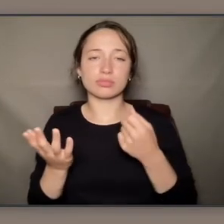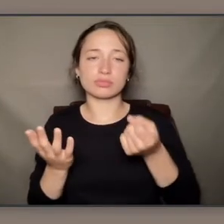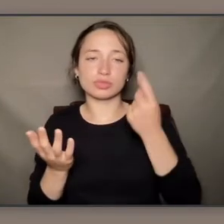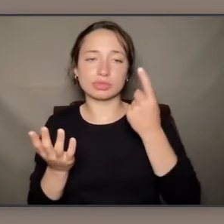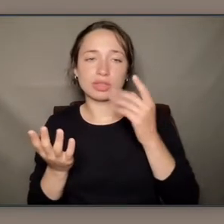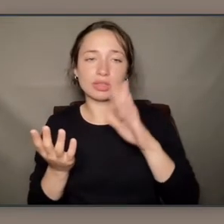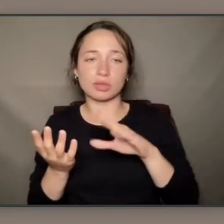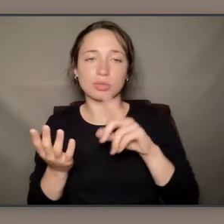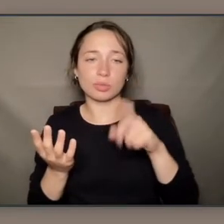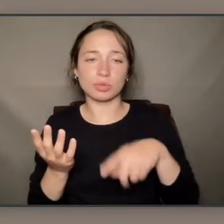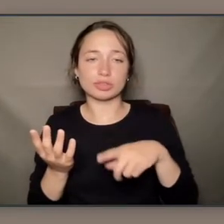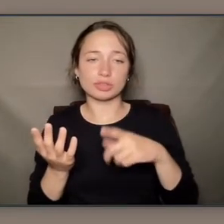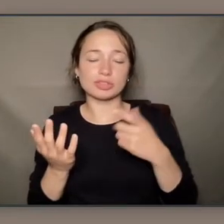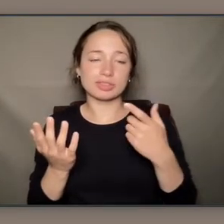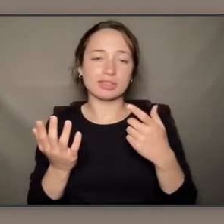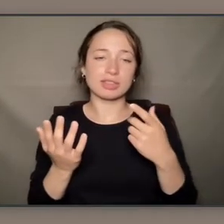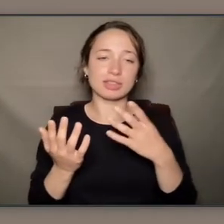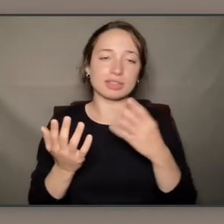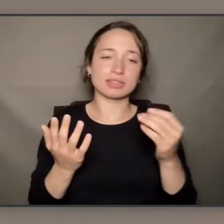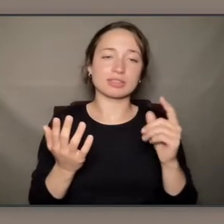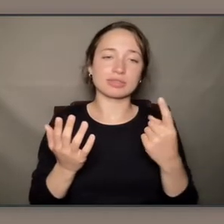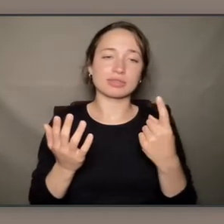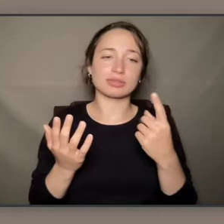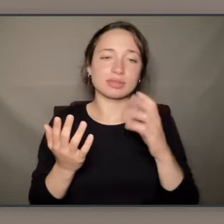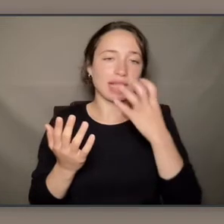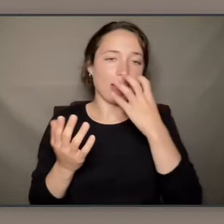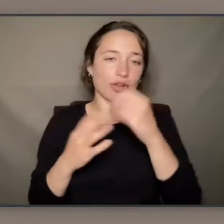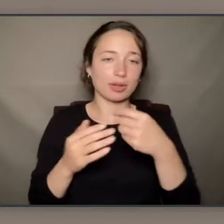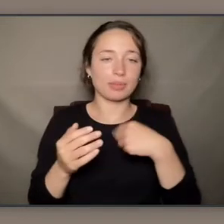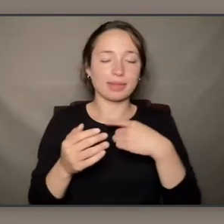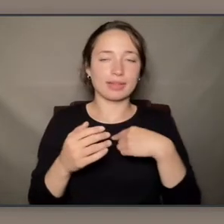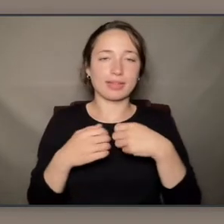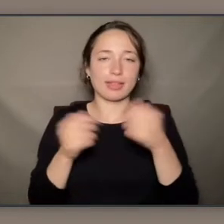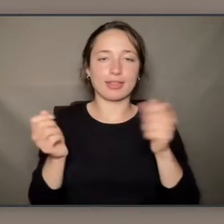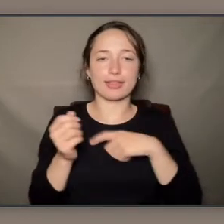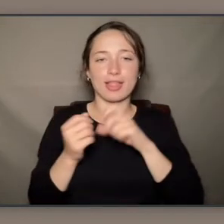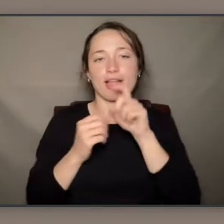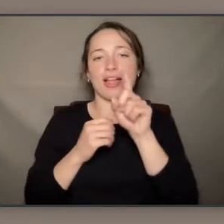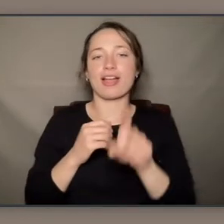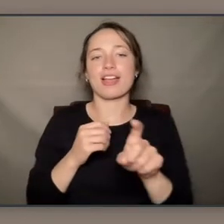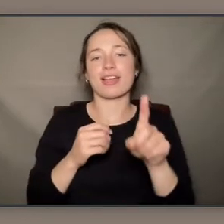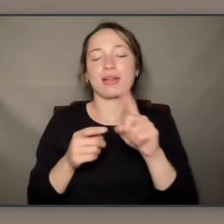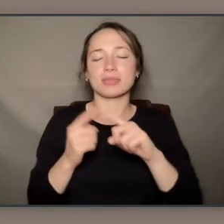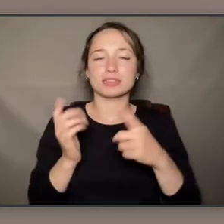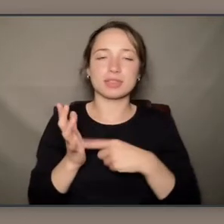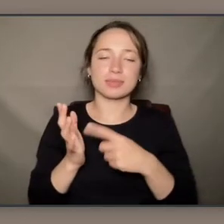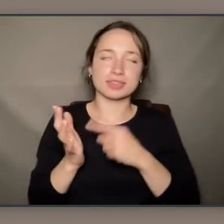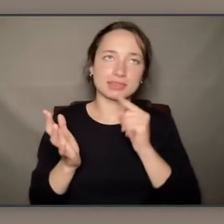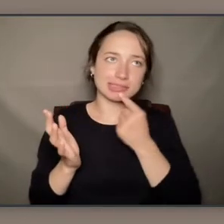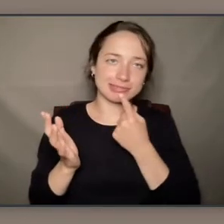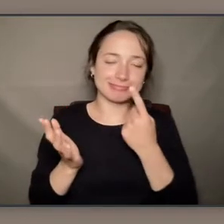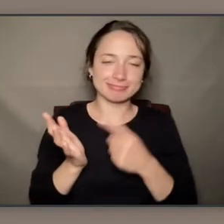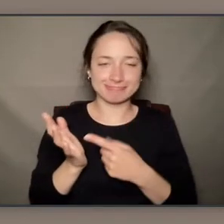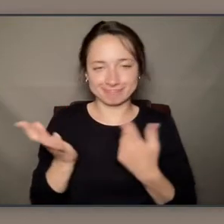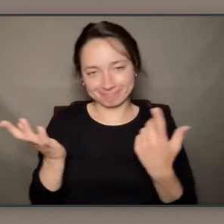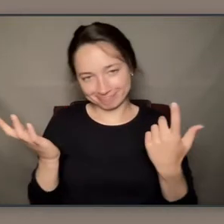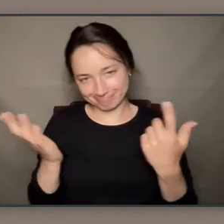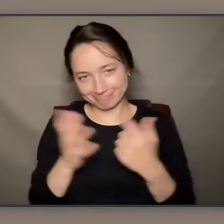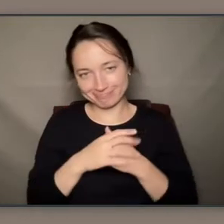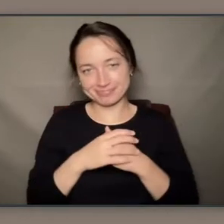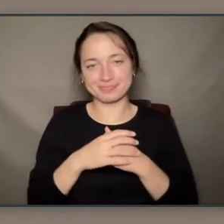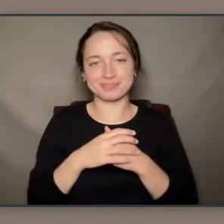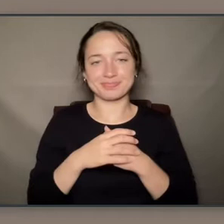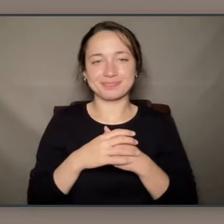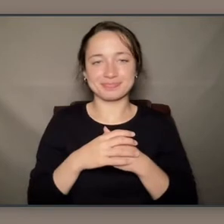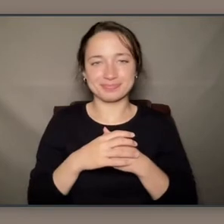I understand your question, and that's just the clown in me that comes out every now and then. That's what I we think- need clowns. I It gets think- very serious